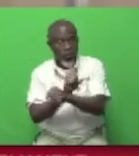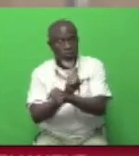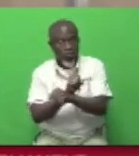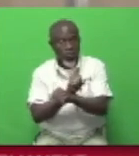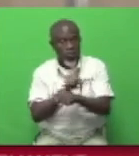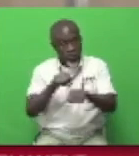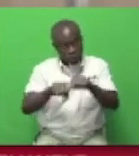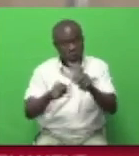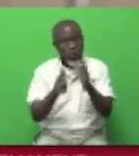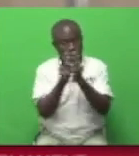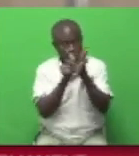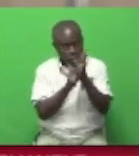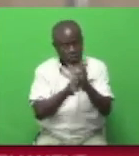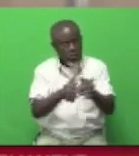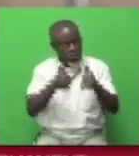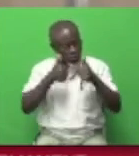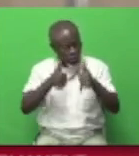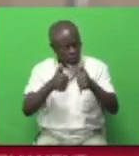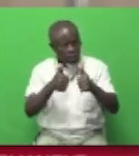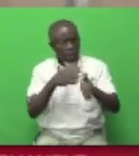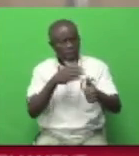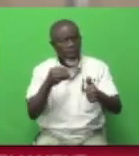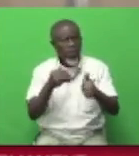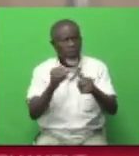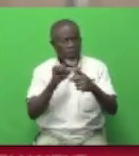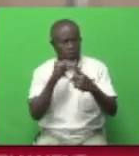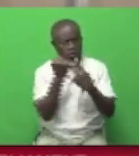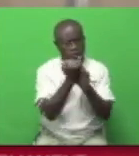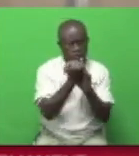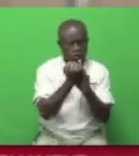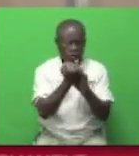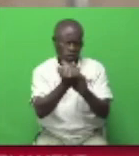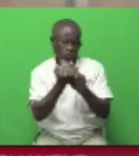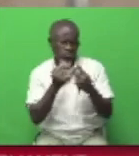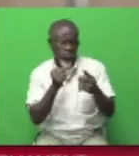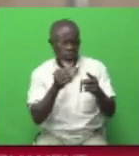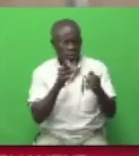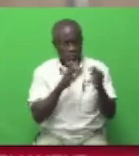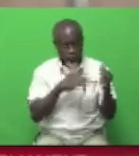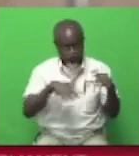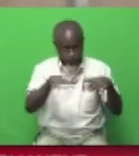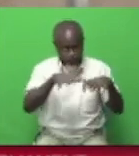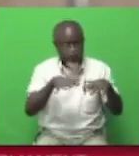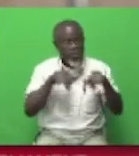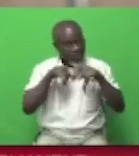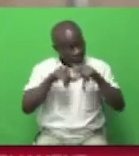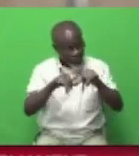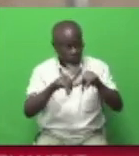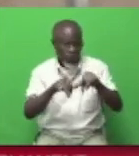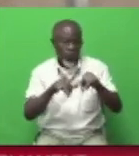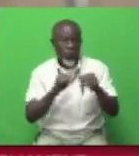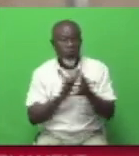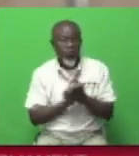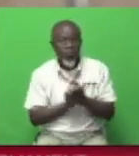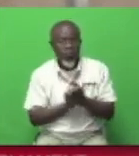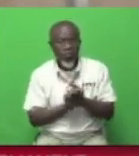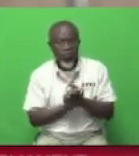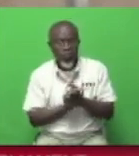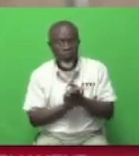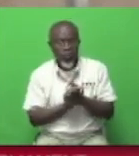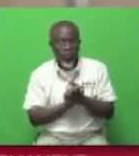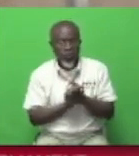fabric of our nation is kept together. This unit, Mr. Vice President, works consistently to ensure that Trinidad and